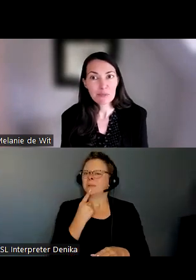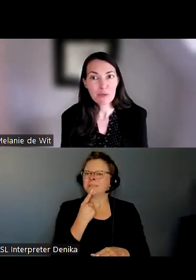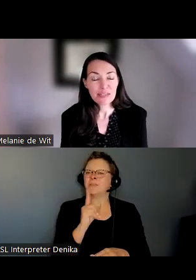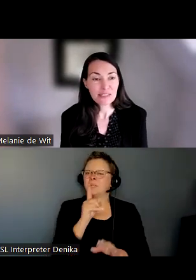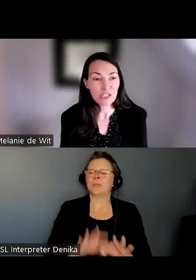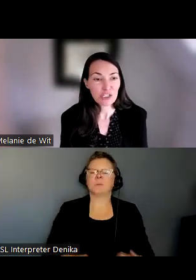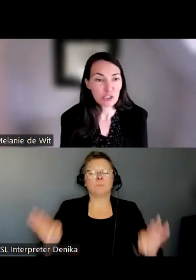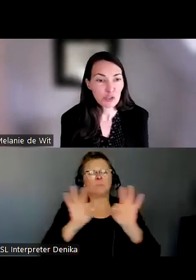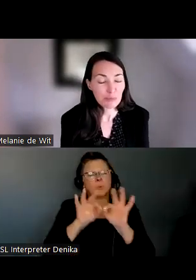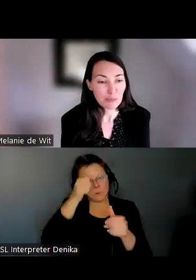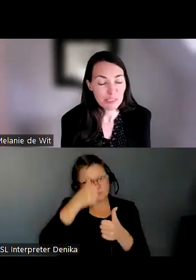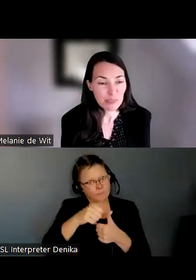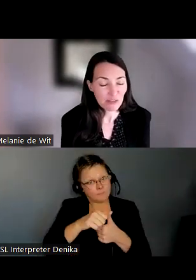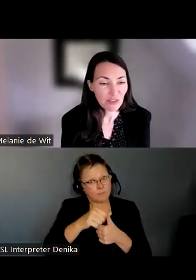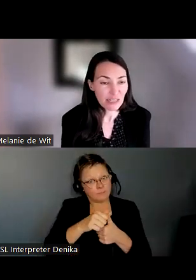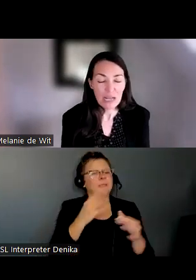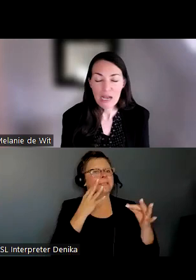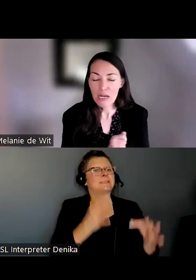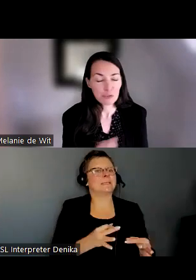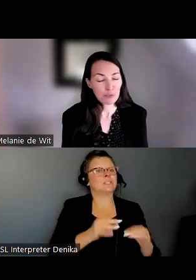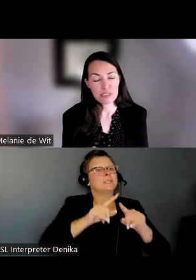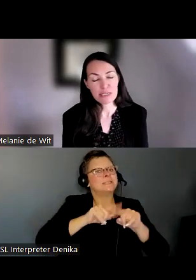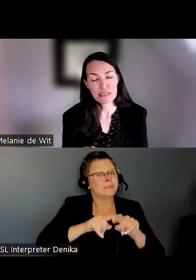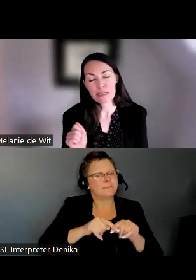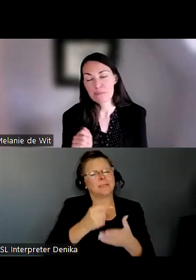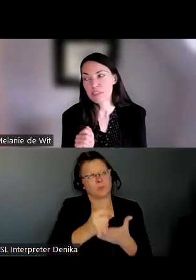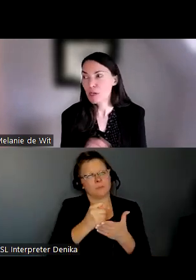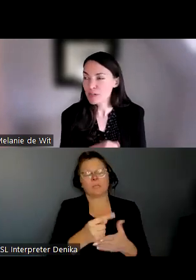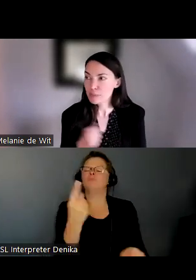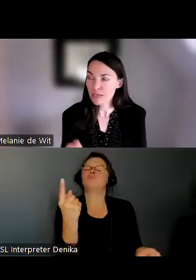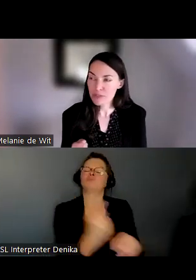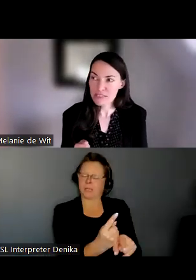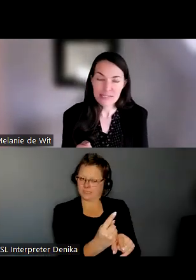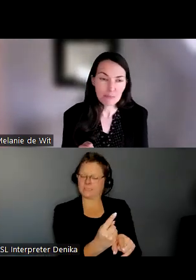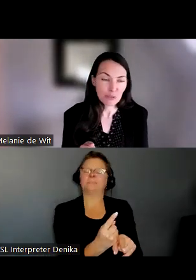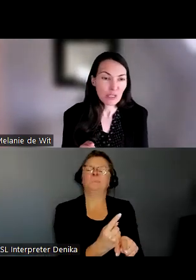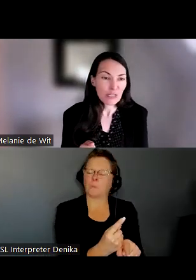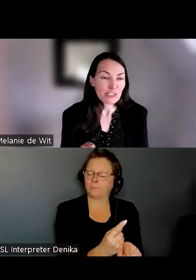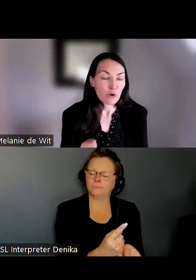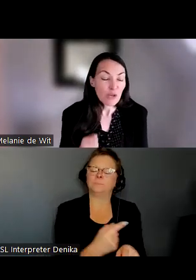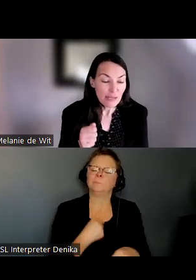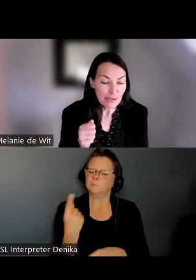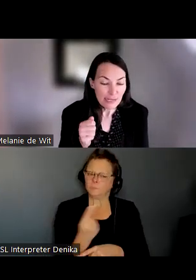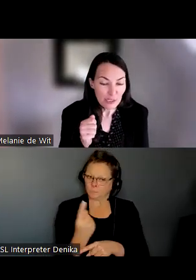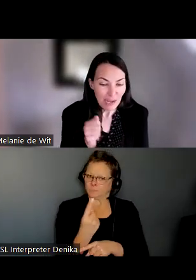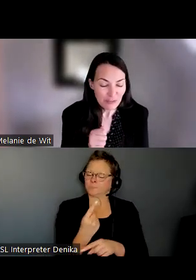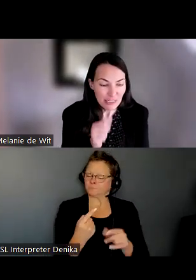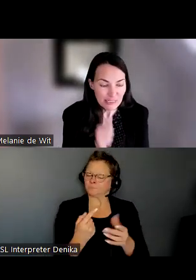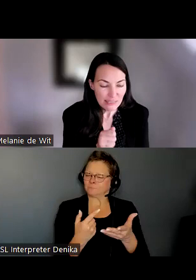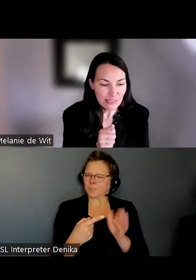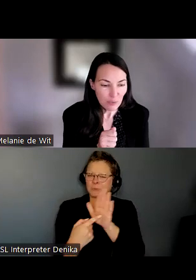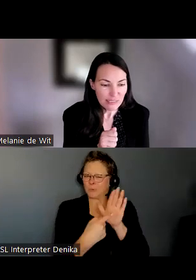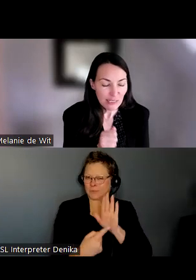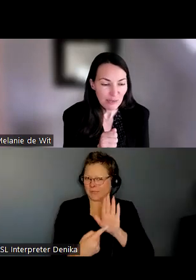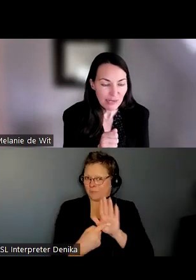keep in mind that decisions are treatment specific, 100%. So I always bring out this example. So you have to